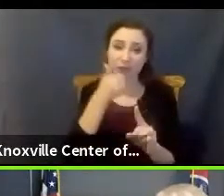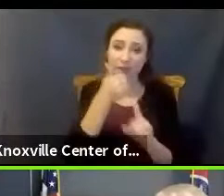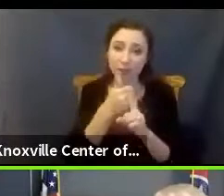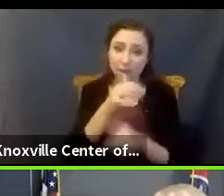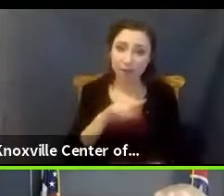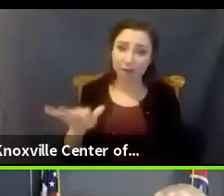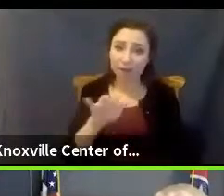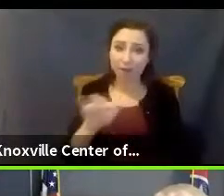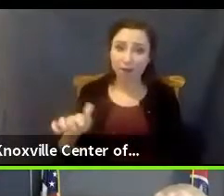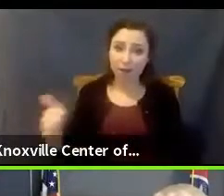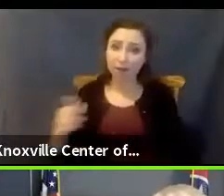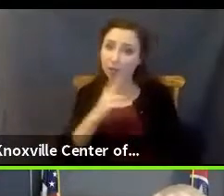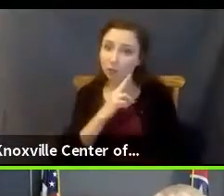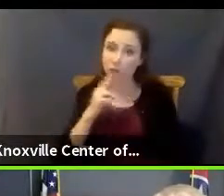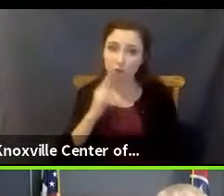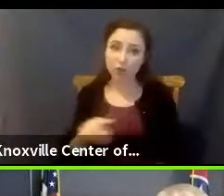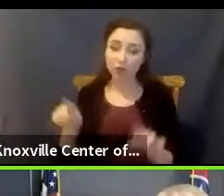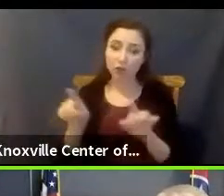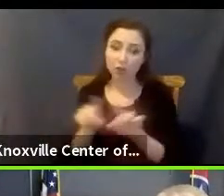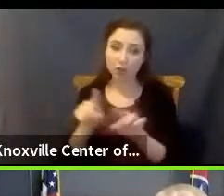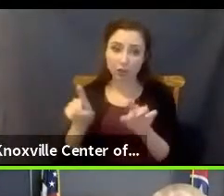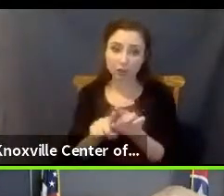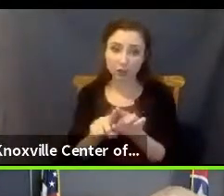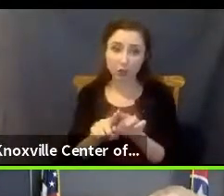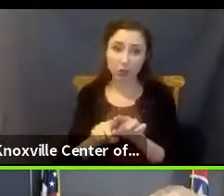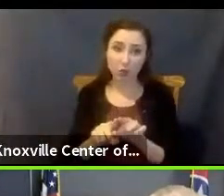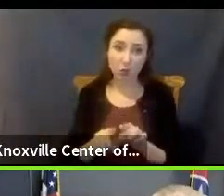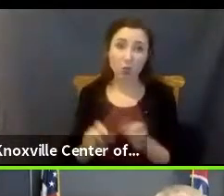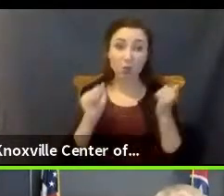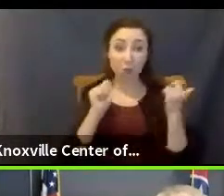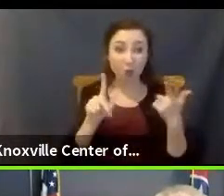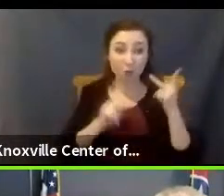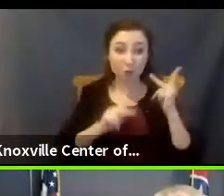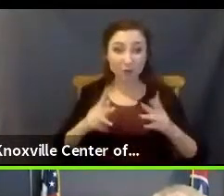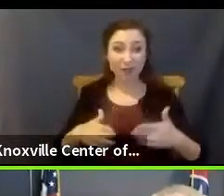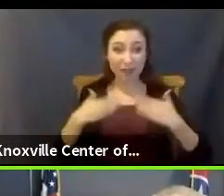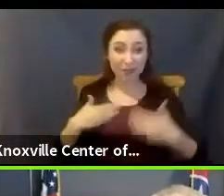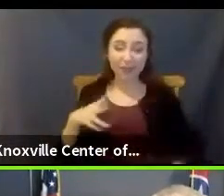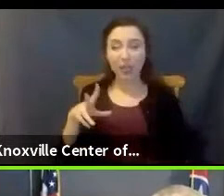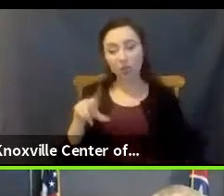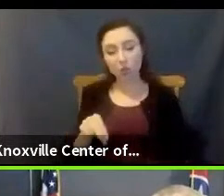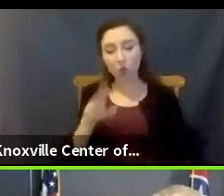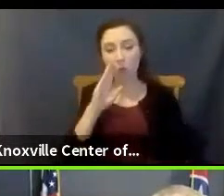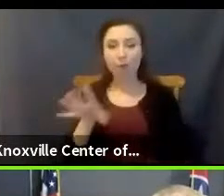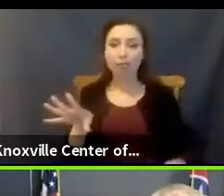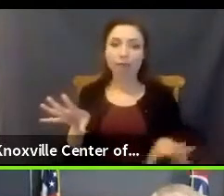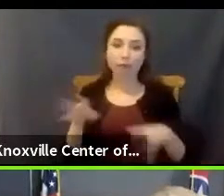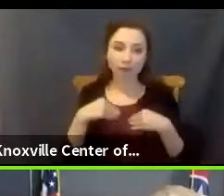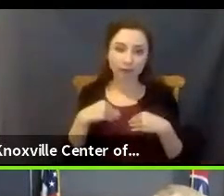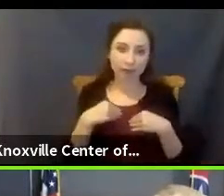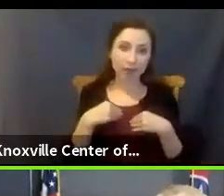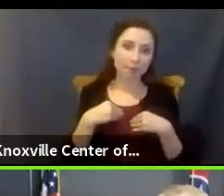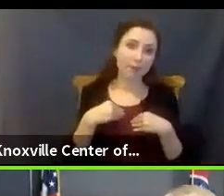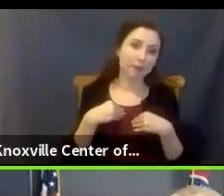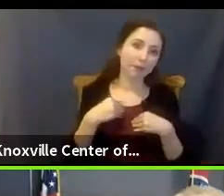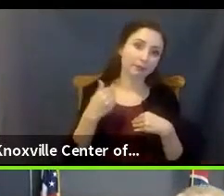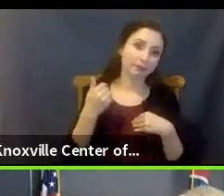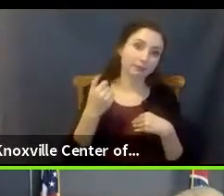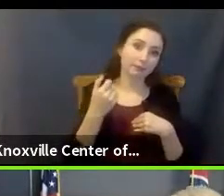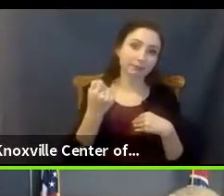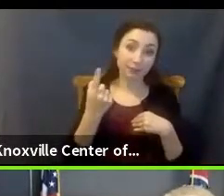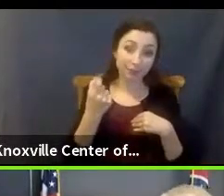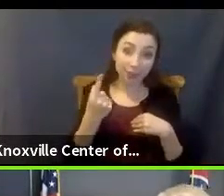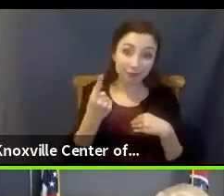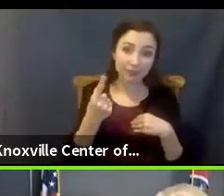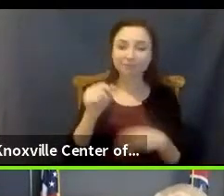other restaurants as well. So is everybody going to be happy? No. Are they going to be happy with 11 o'clock and 10 o'clock? Yes, sir.